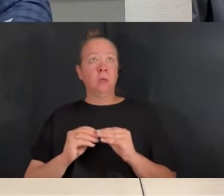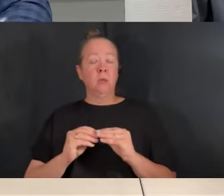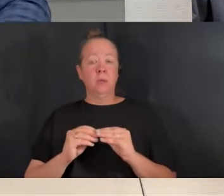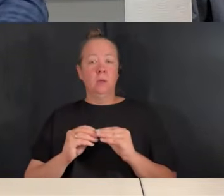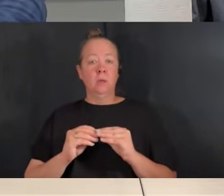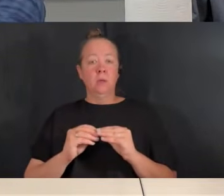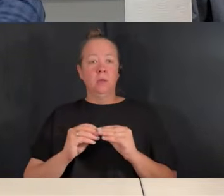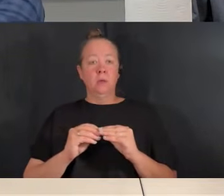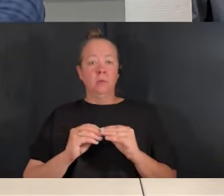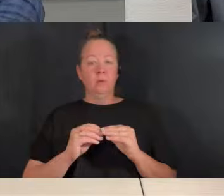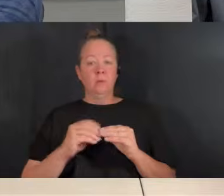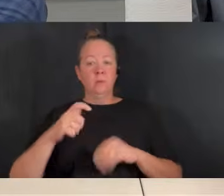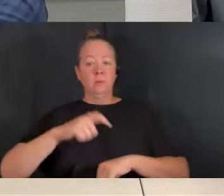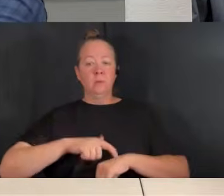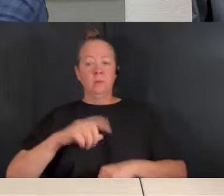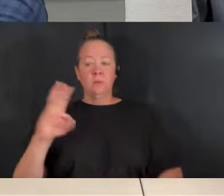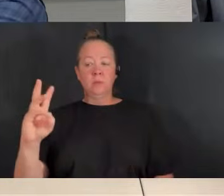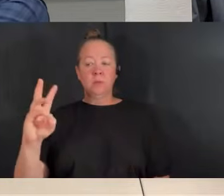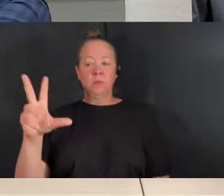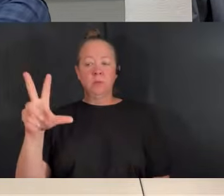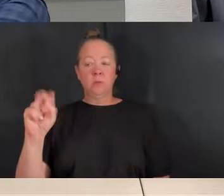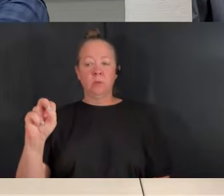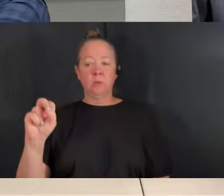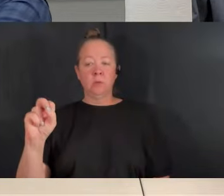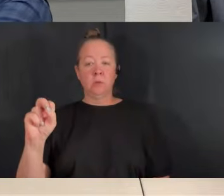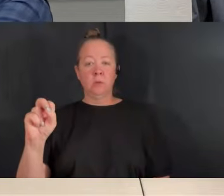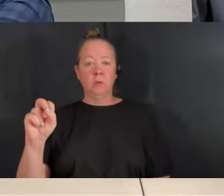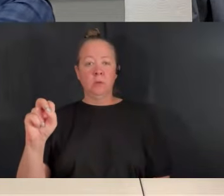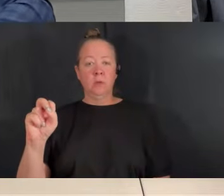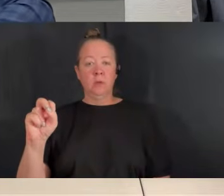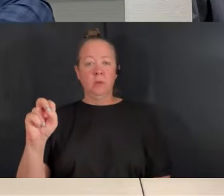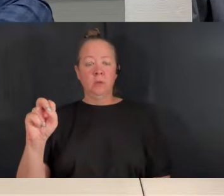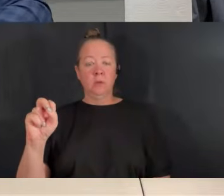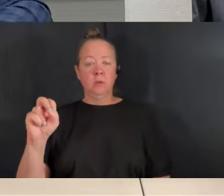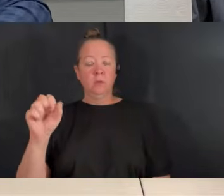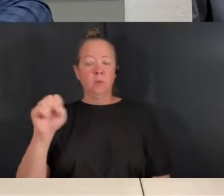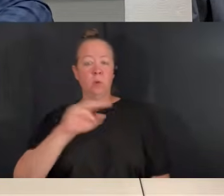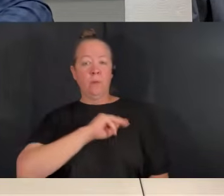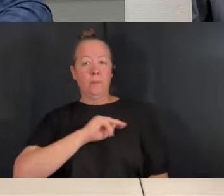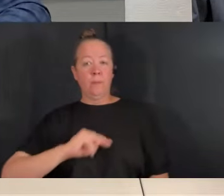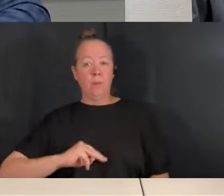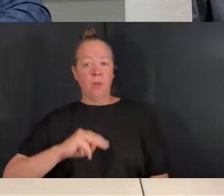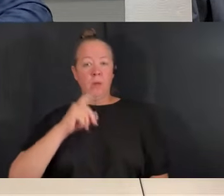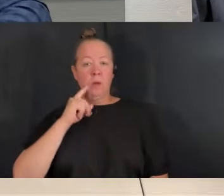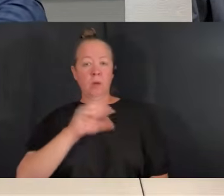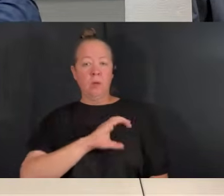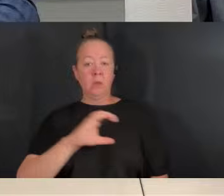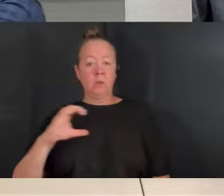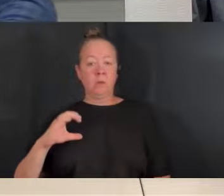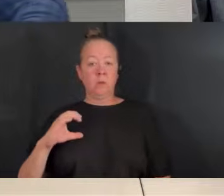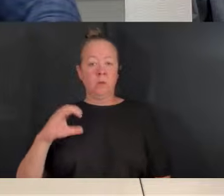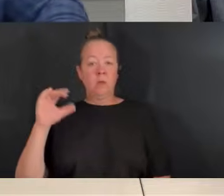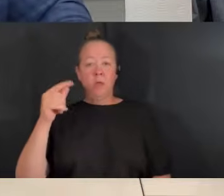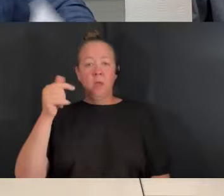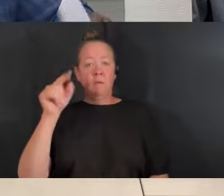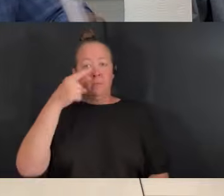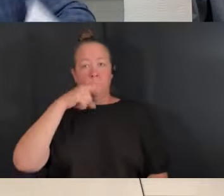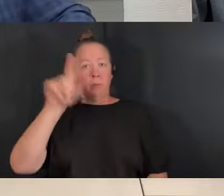At 6:30. So Mayor and Council, if I can ask you all to approve the nominees, that would be great.